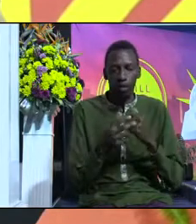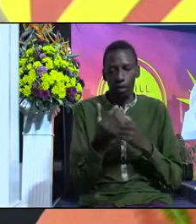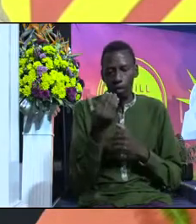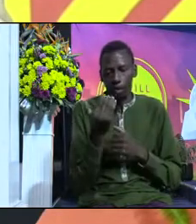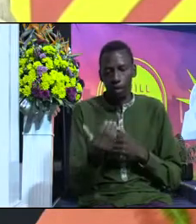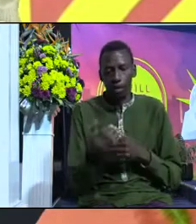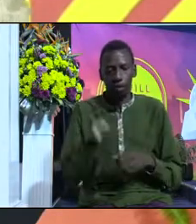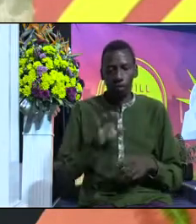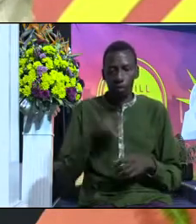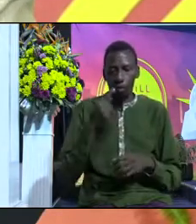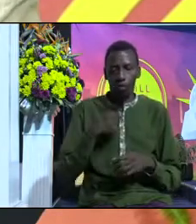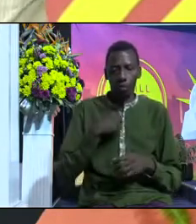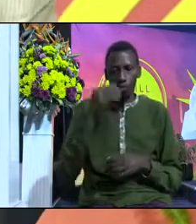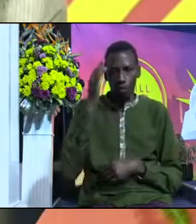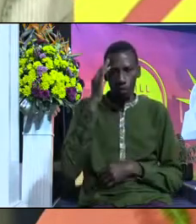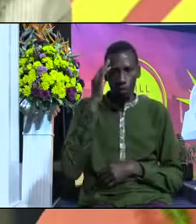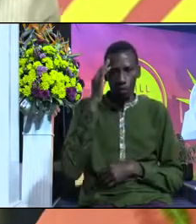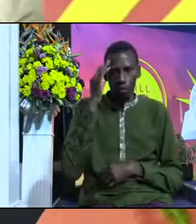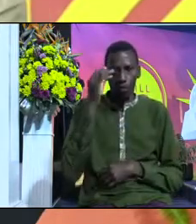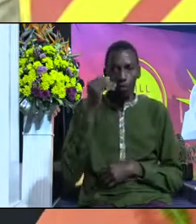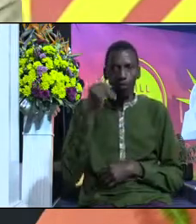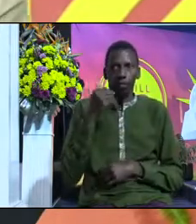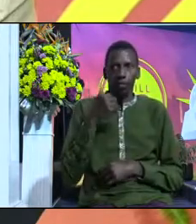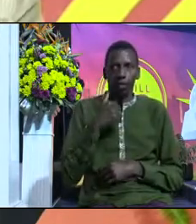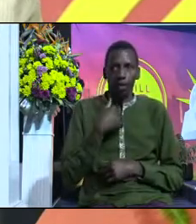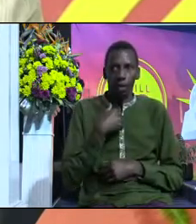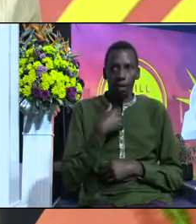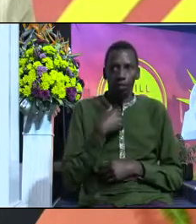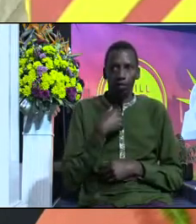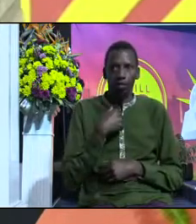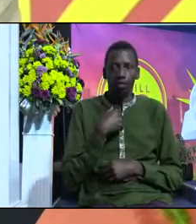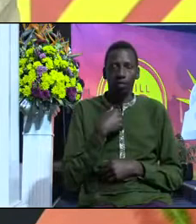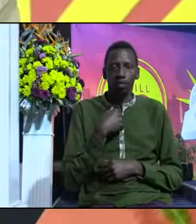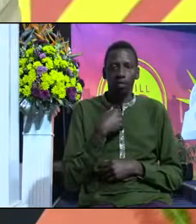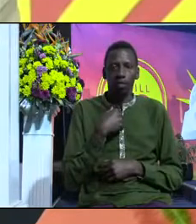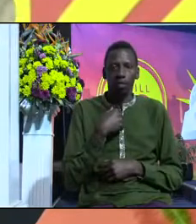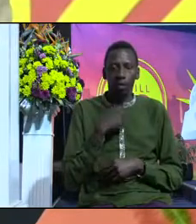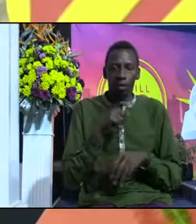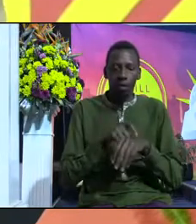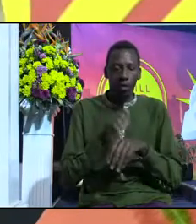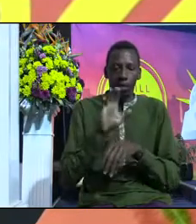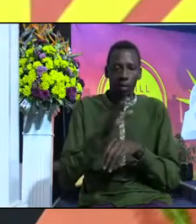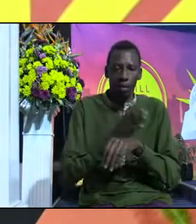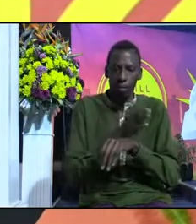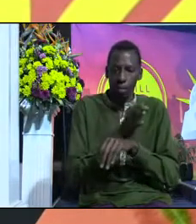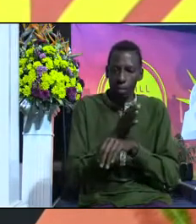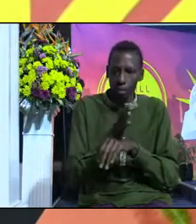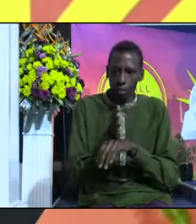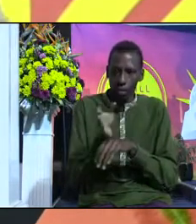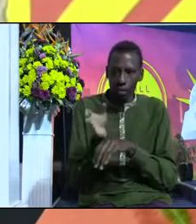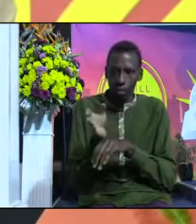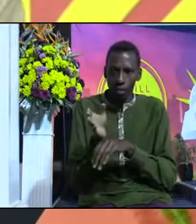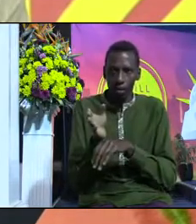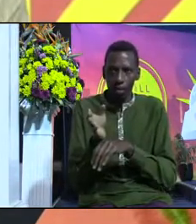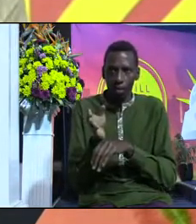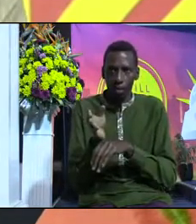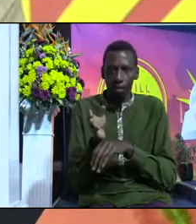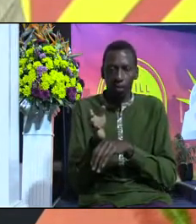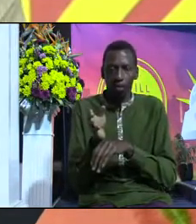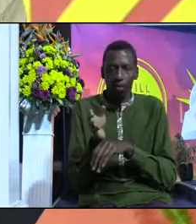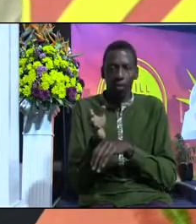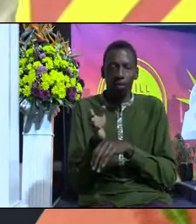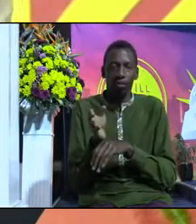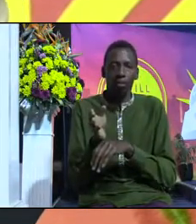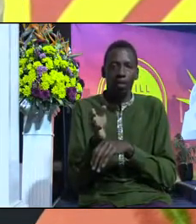know have one eye on the biological clock and another eye on the chronological